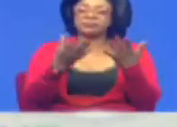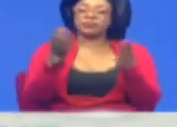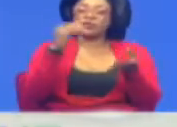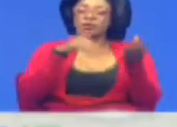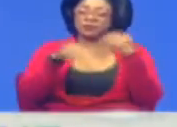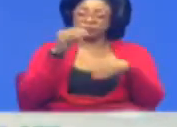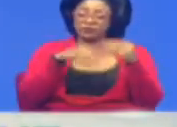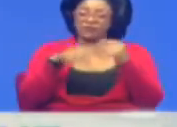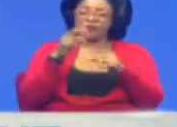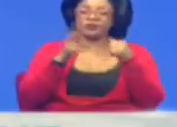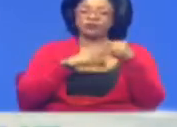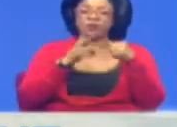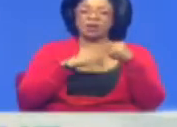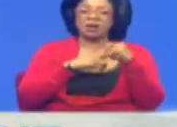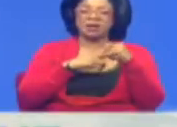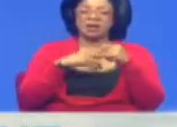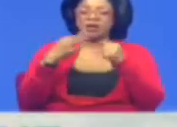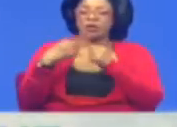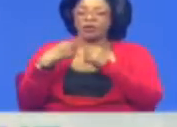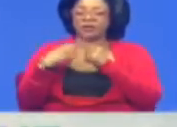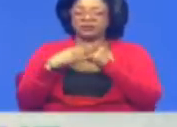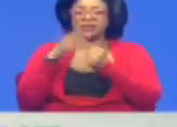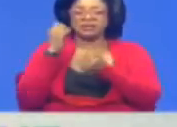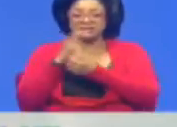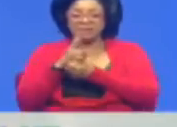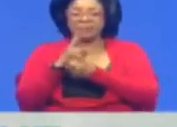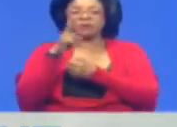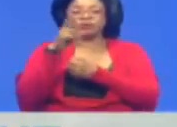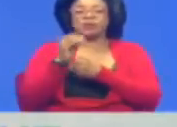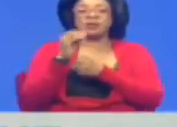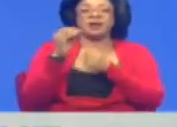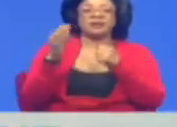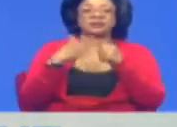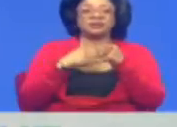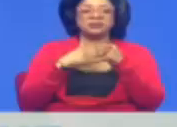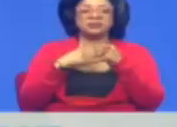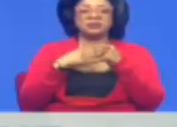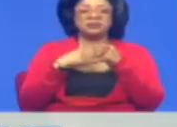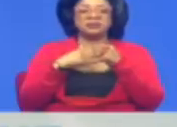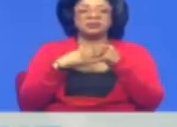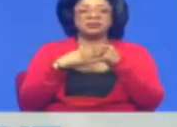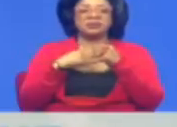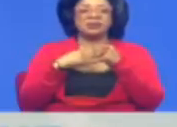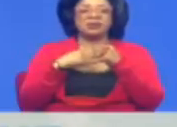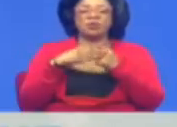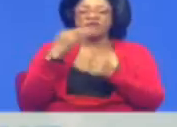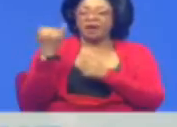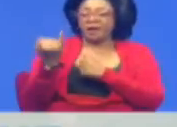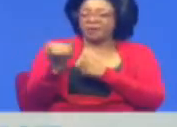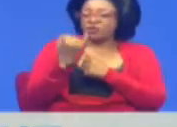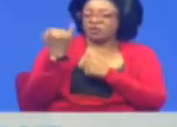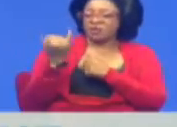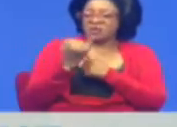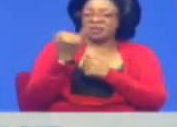months of July, August, and December 2019. We have isolated the employer